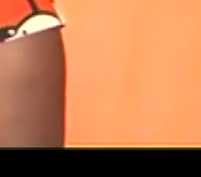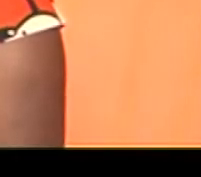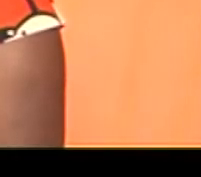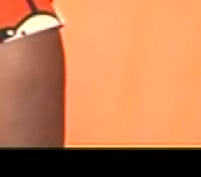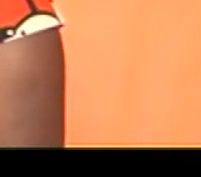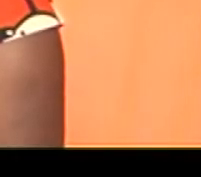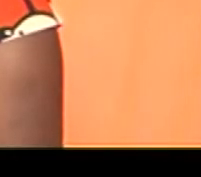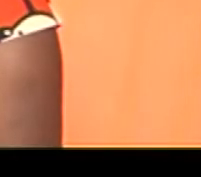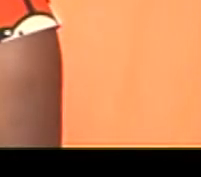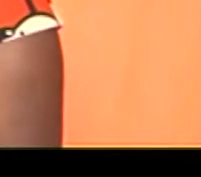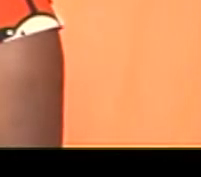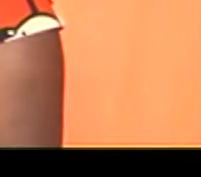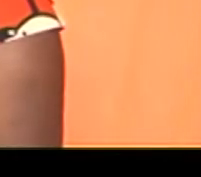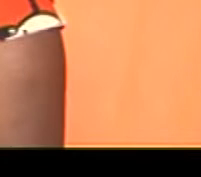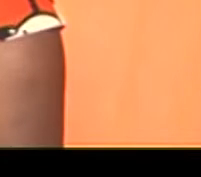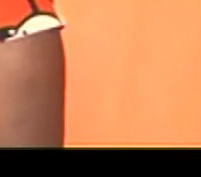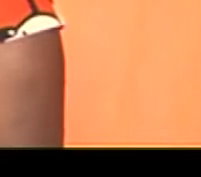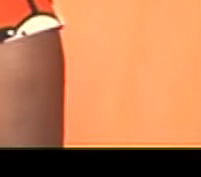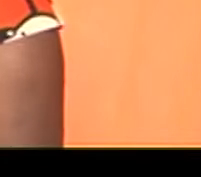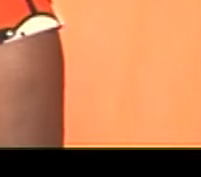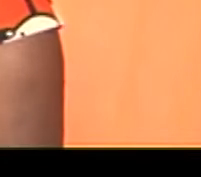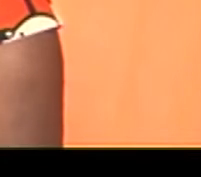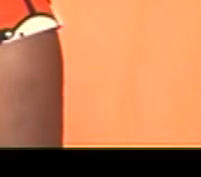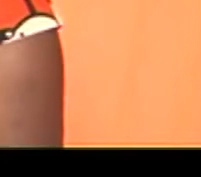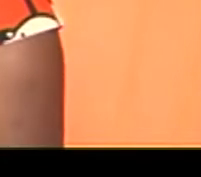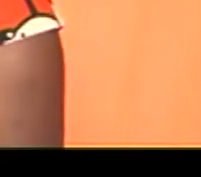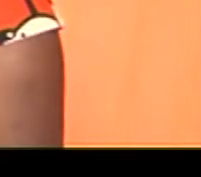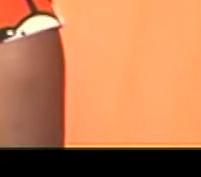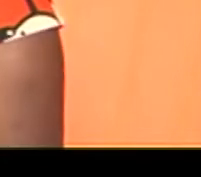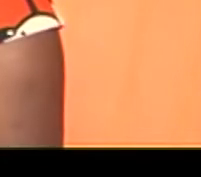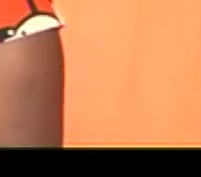again, my name is Evangelist Faith Werimu from the Manifest